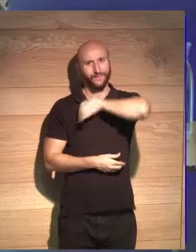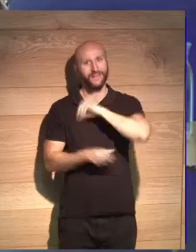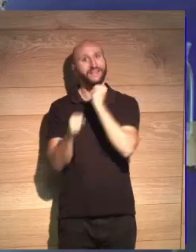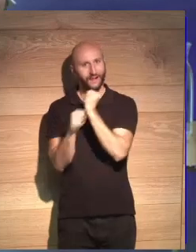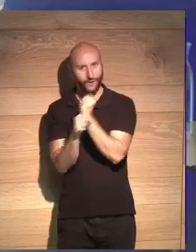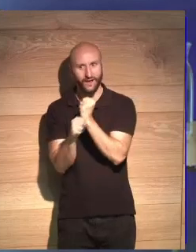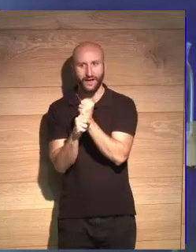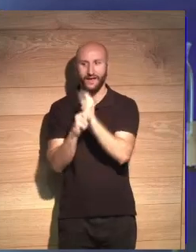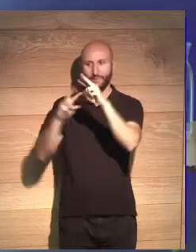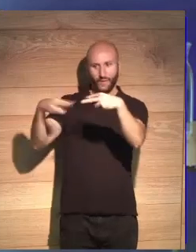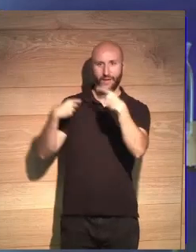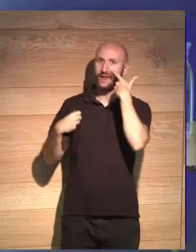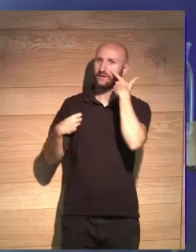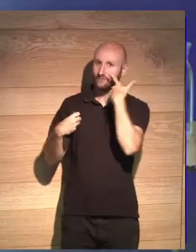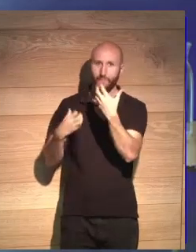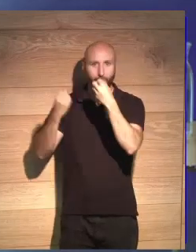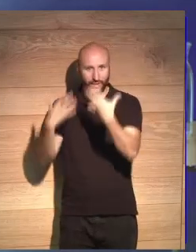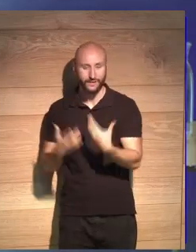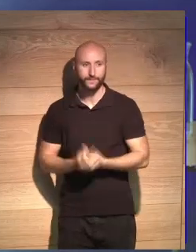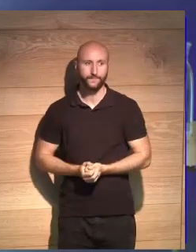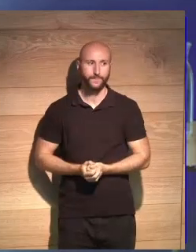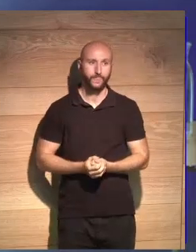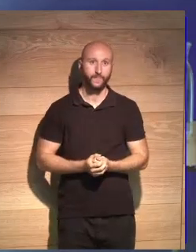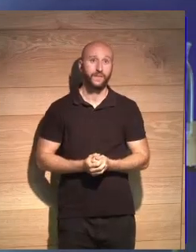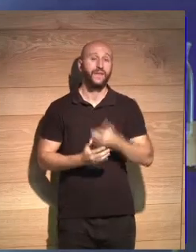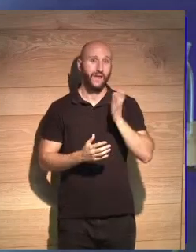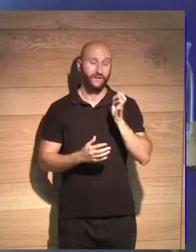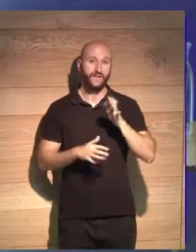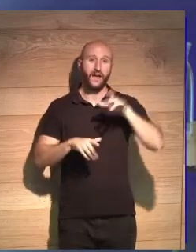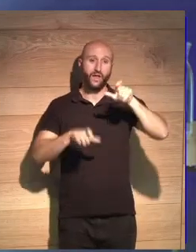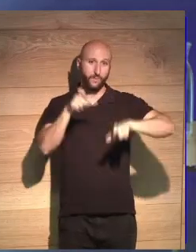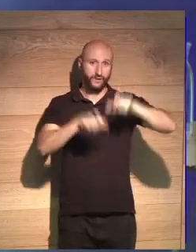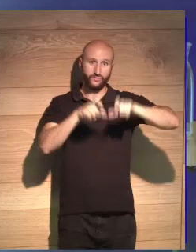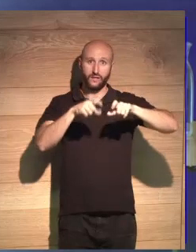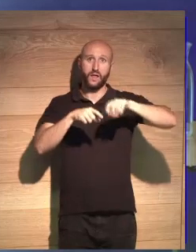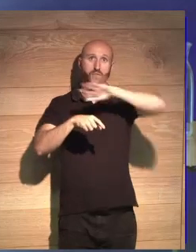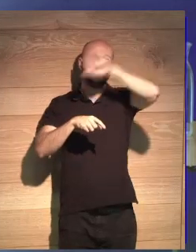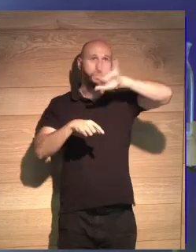studio in Europe where there's not a Spanish professional.